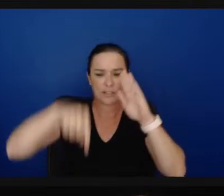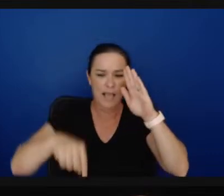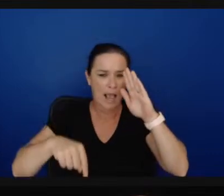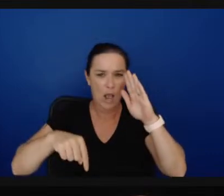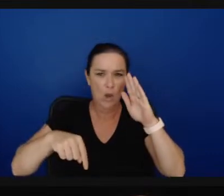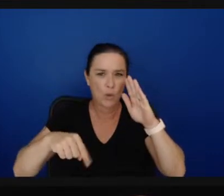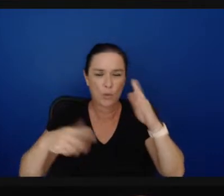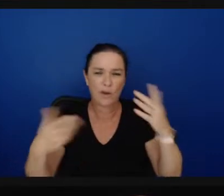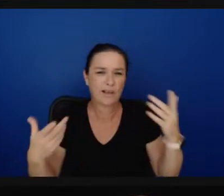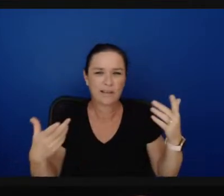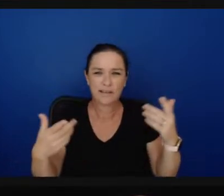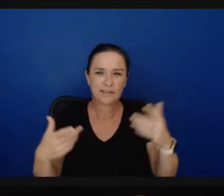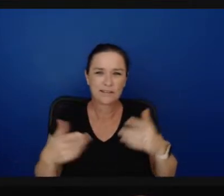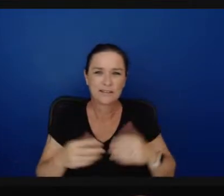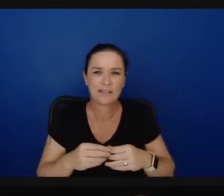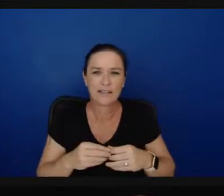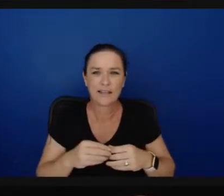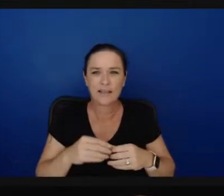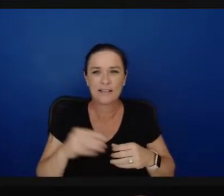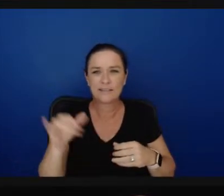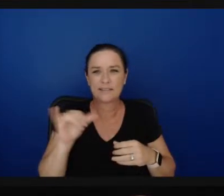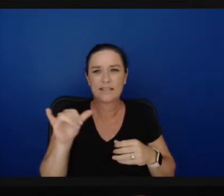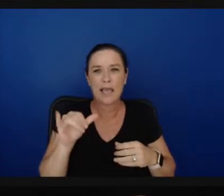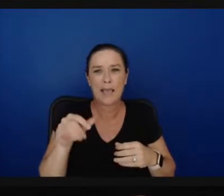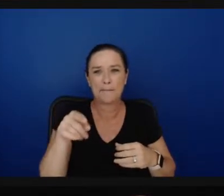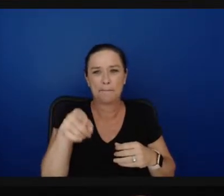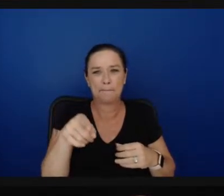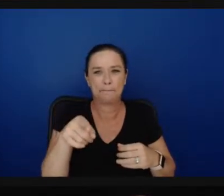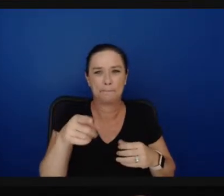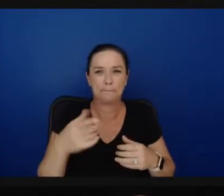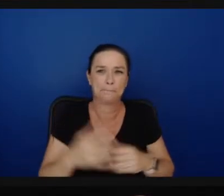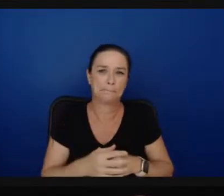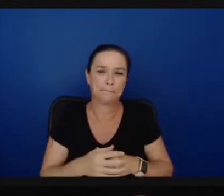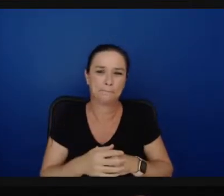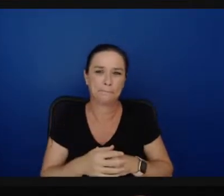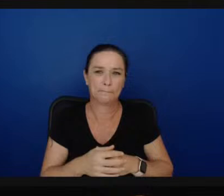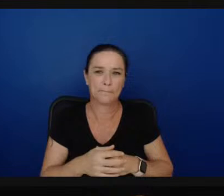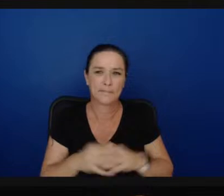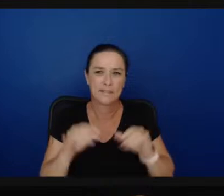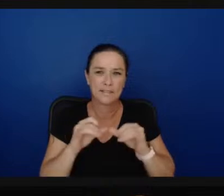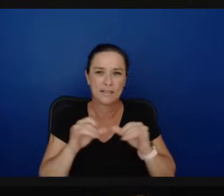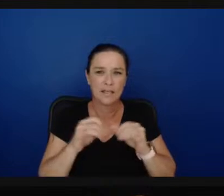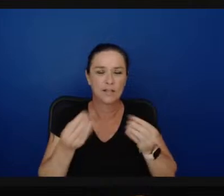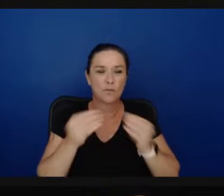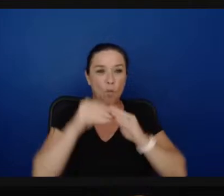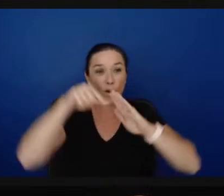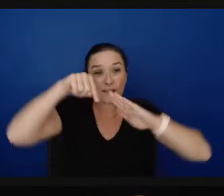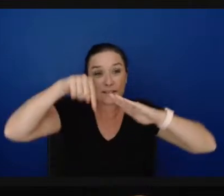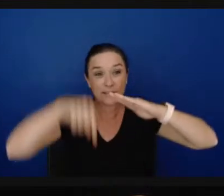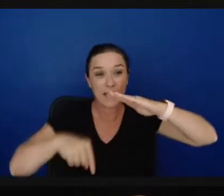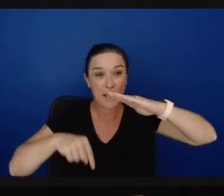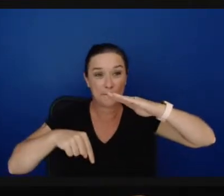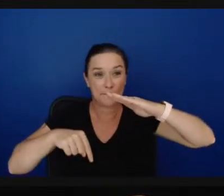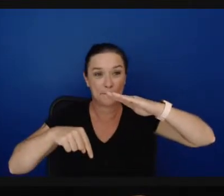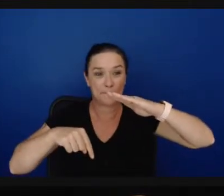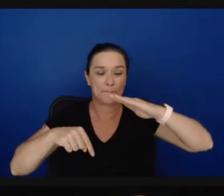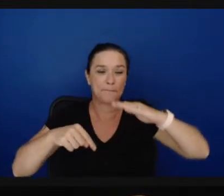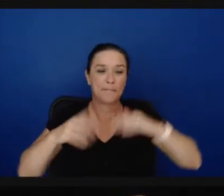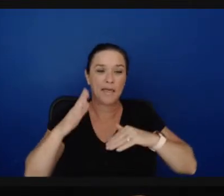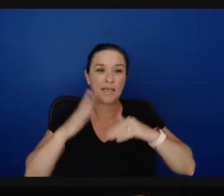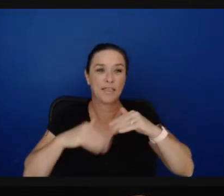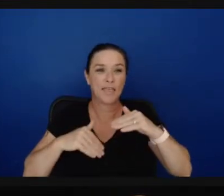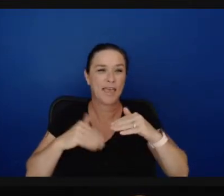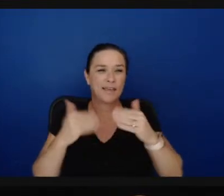close, it's as close to here because it's so deep as it is to here, basically. It's more deep than it is near anything on the surface.